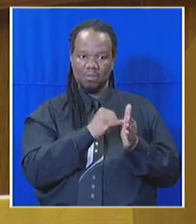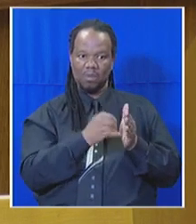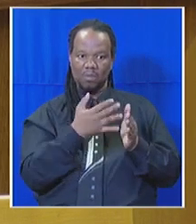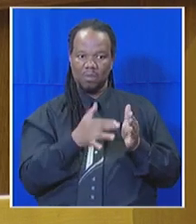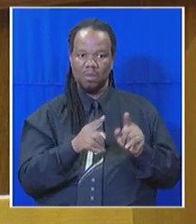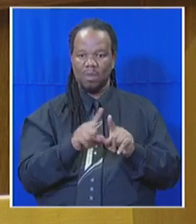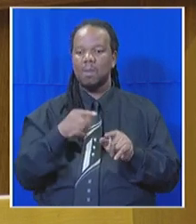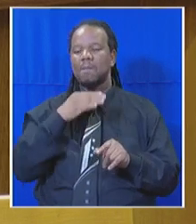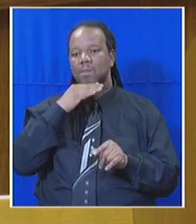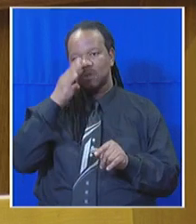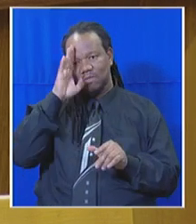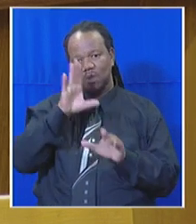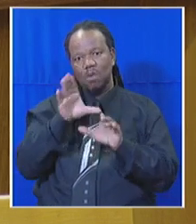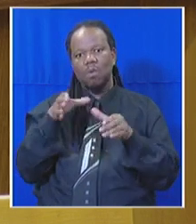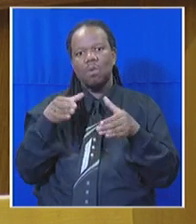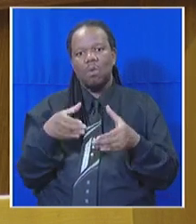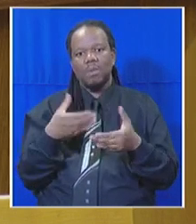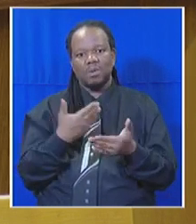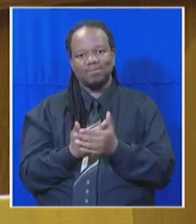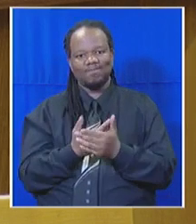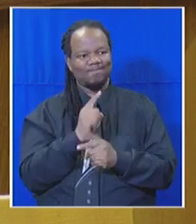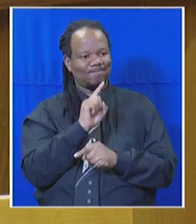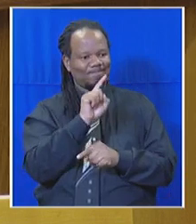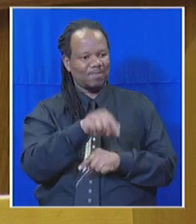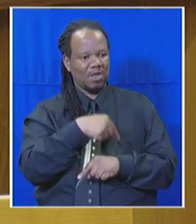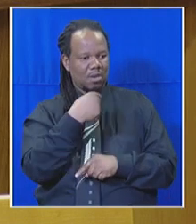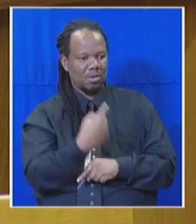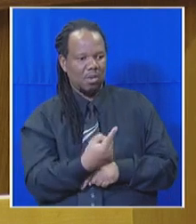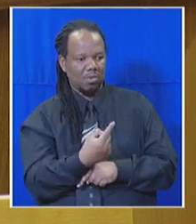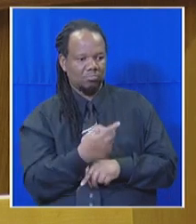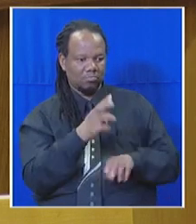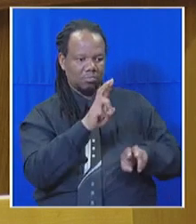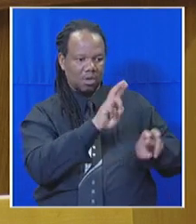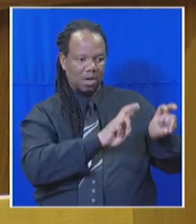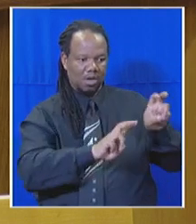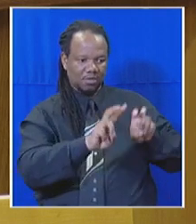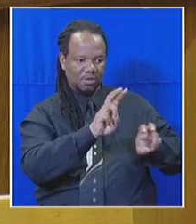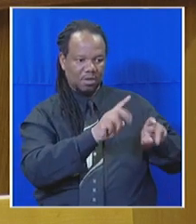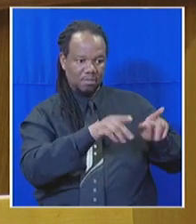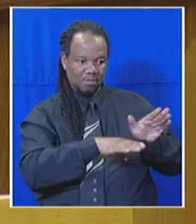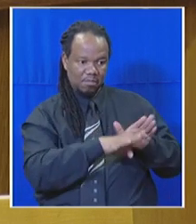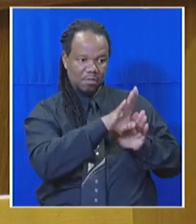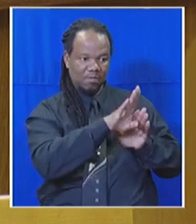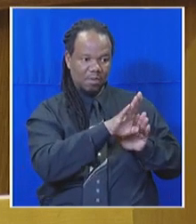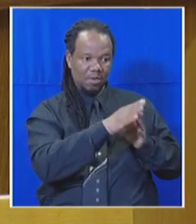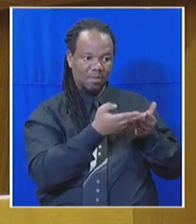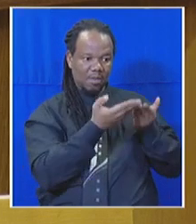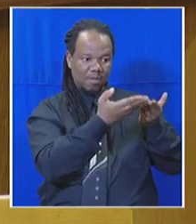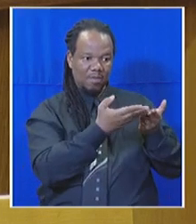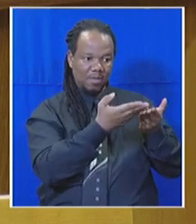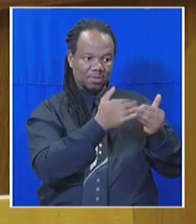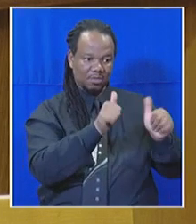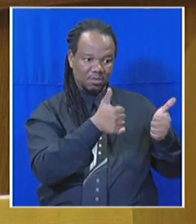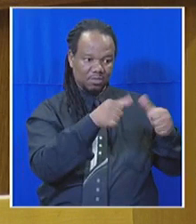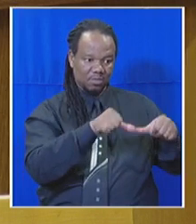portfolio committee to assess the performance of the department with any relative degree of accuracy. The Auditor General's report